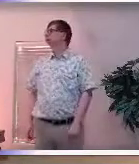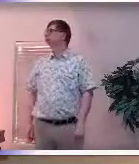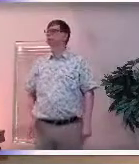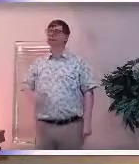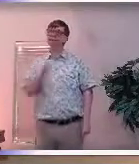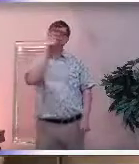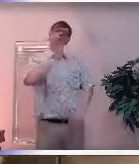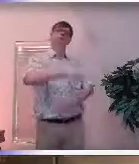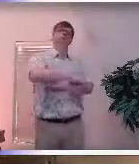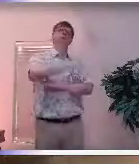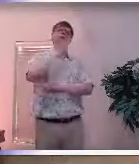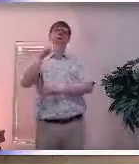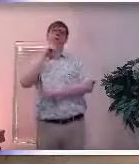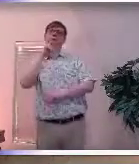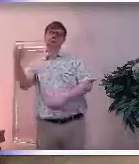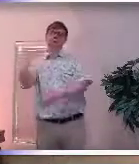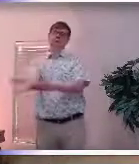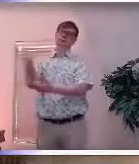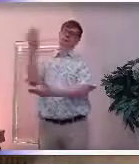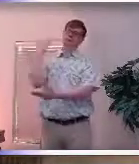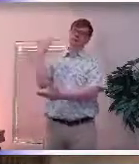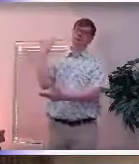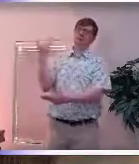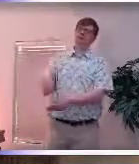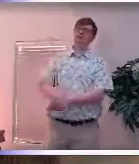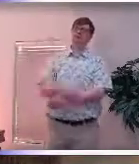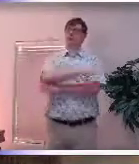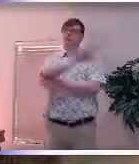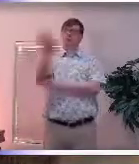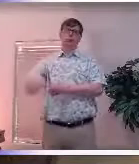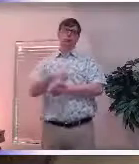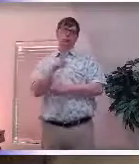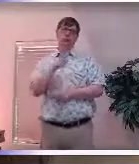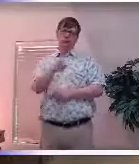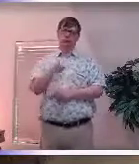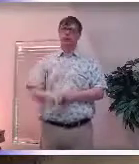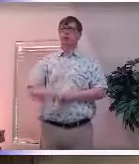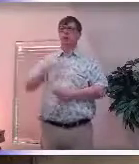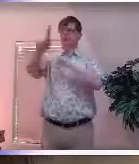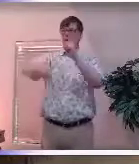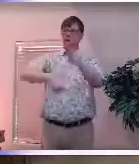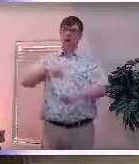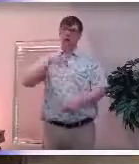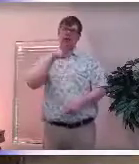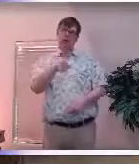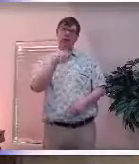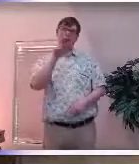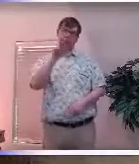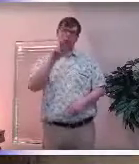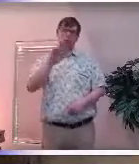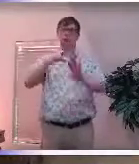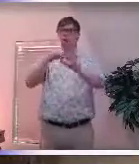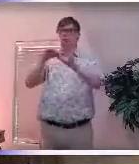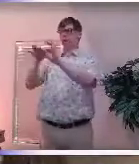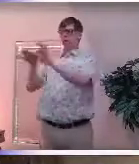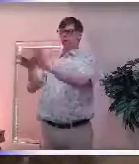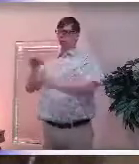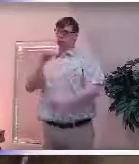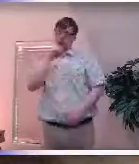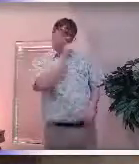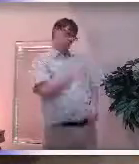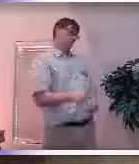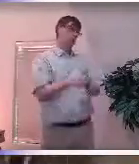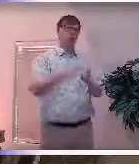Good morning. It's so good to be back and to be with all of you. How are you doing? Good. That's good to